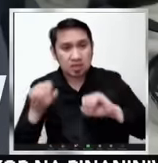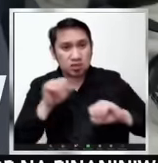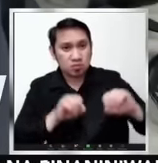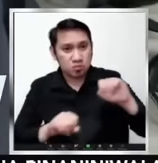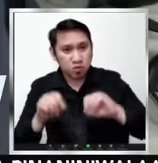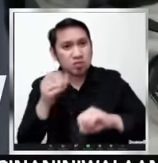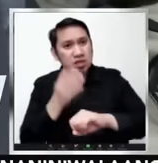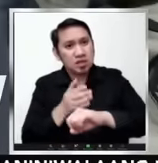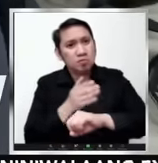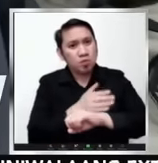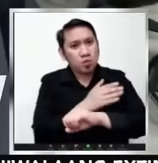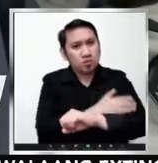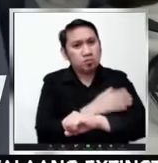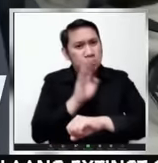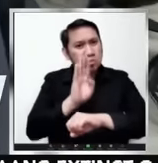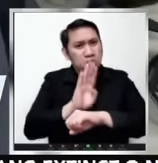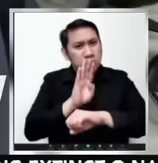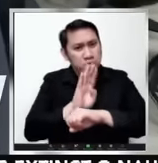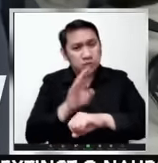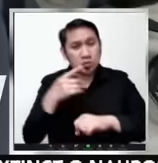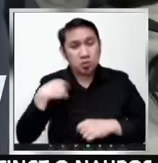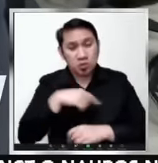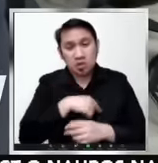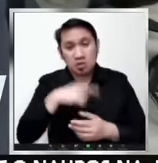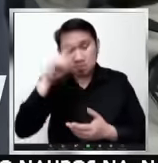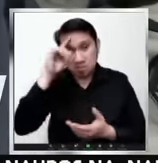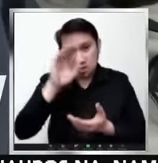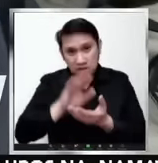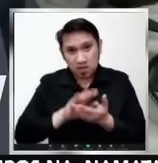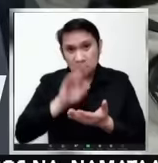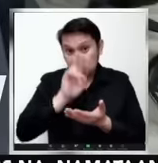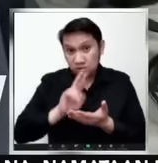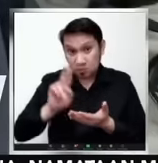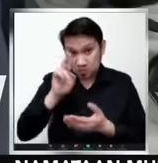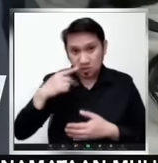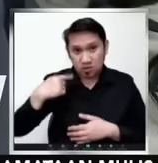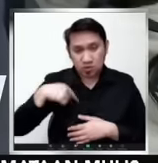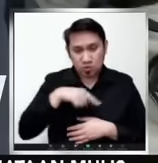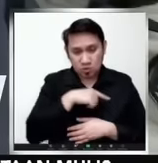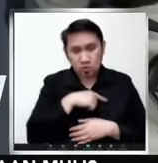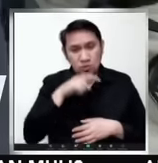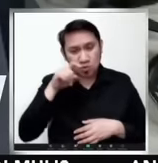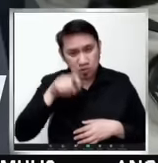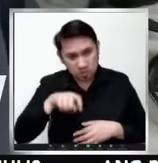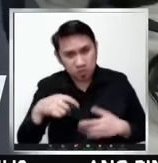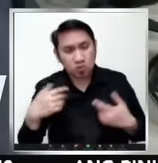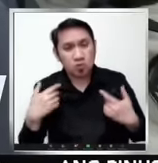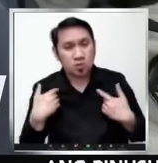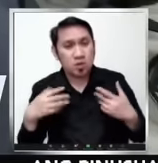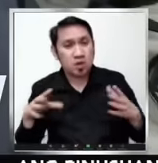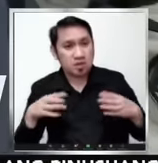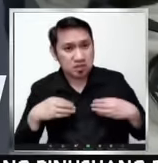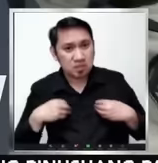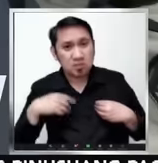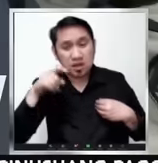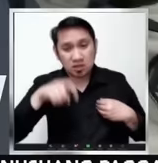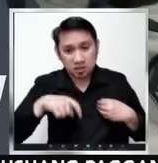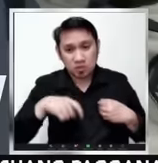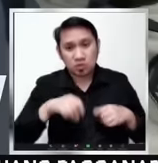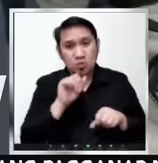believe that as a university, we should cater this gap, you know, that there's really a need to work on the back end